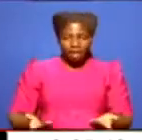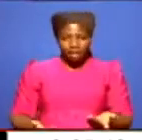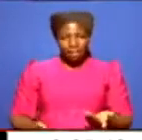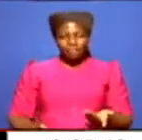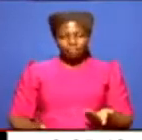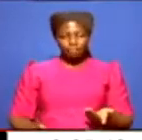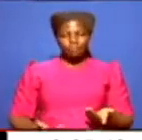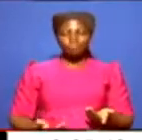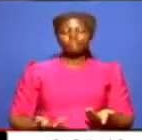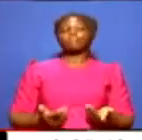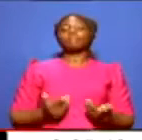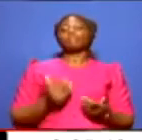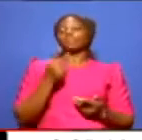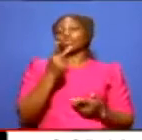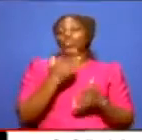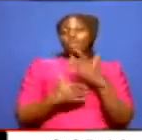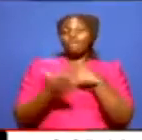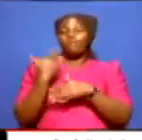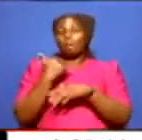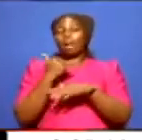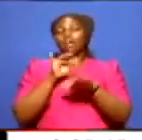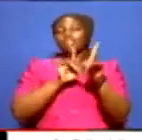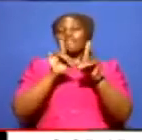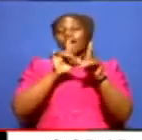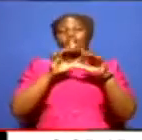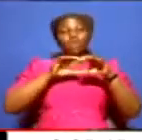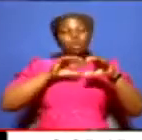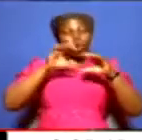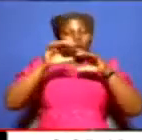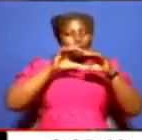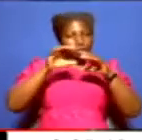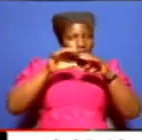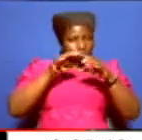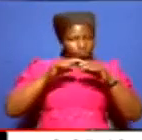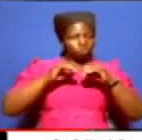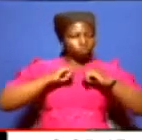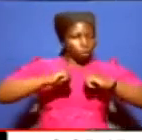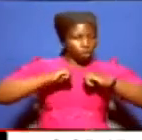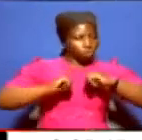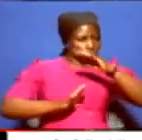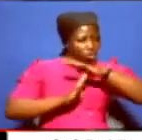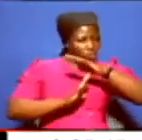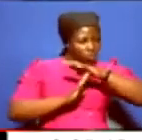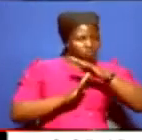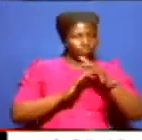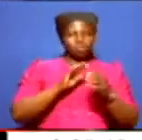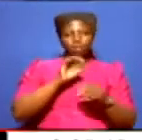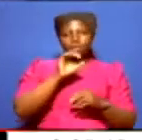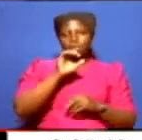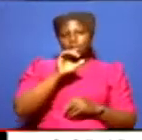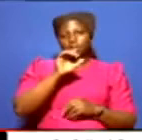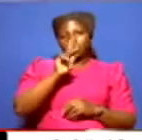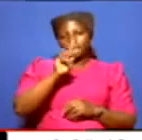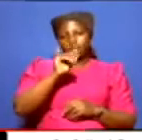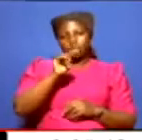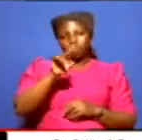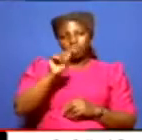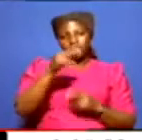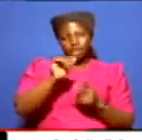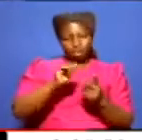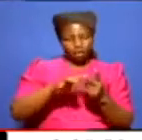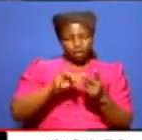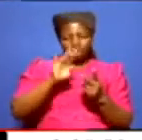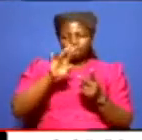The two former senior Safaricom employees, Simon Billy Kinuthia and Brian Joroge Wamatu, are alleged to have illegally